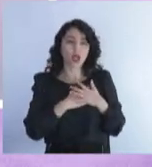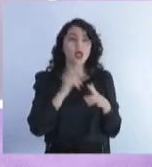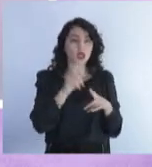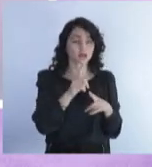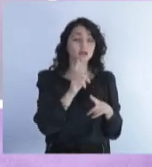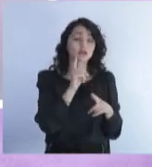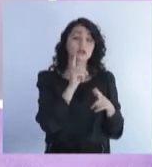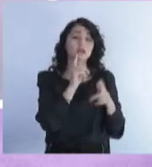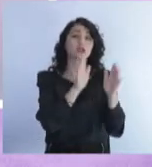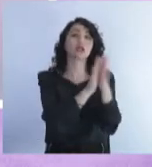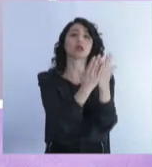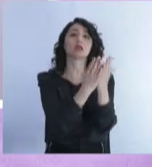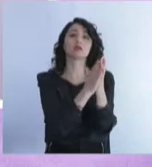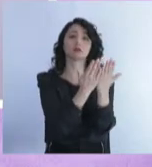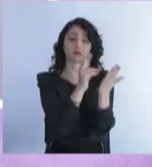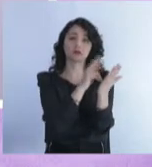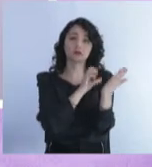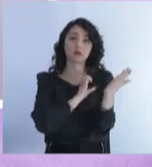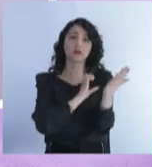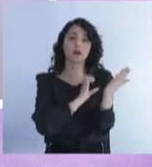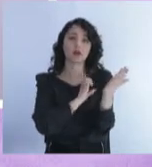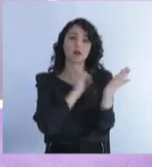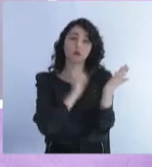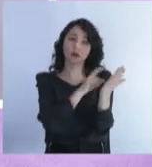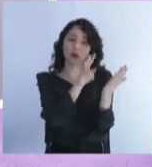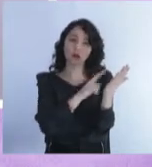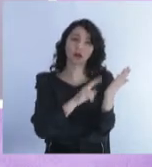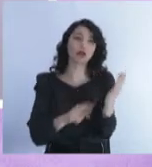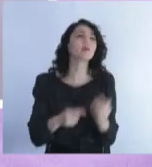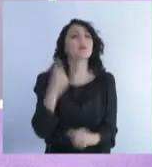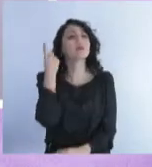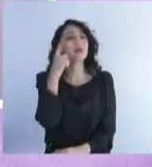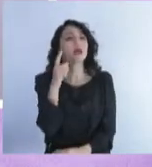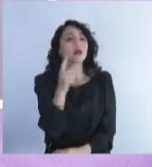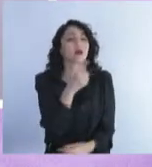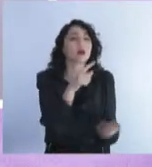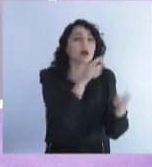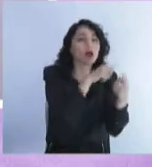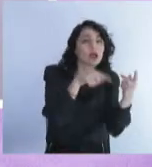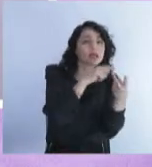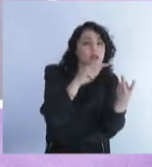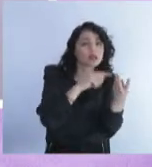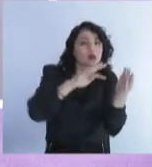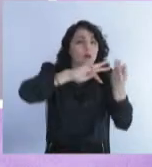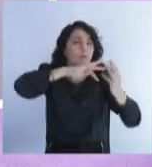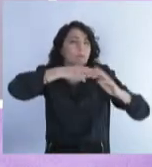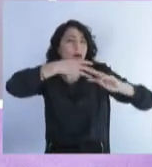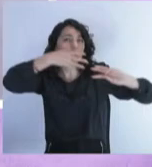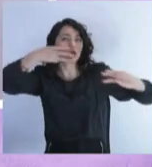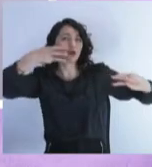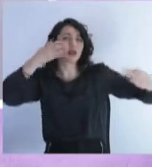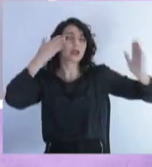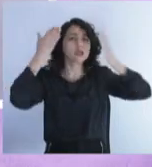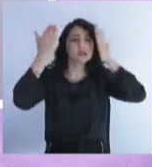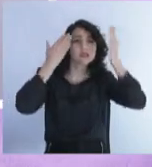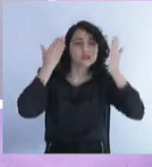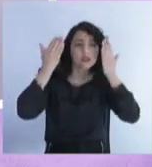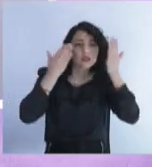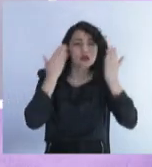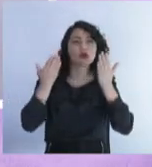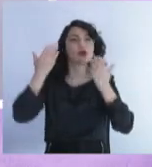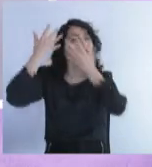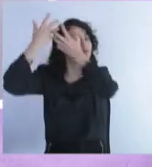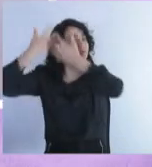It's in Spanish if you want to look at it. But it's about how to combine methods from